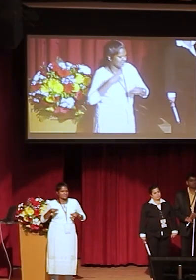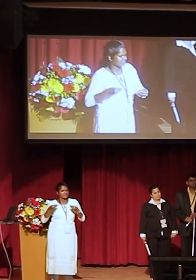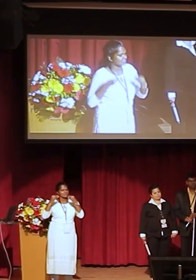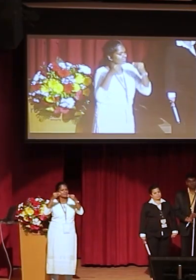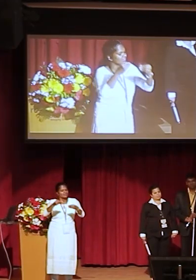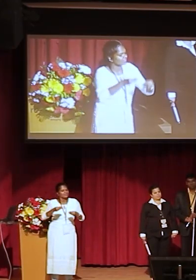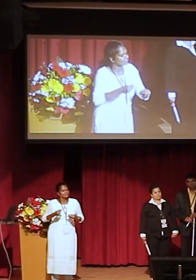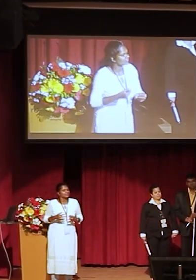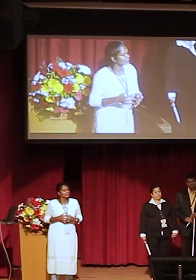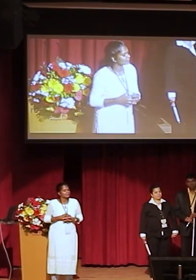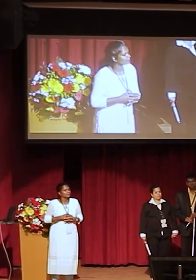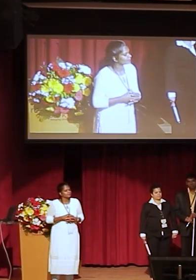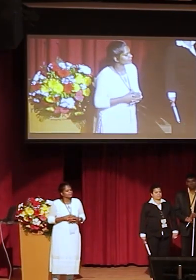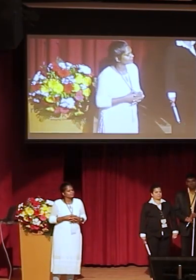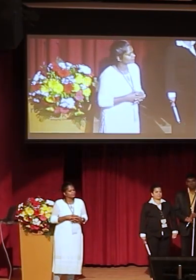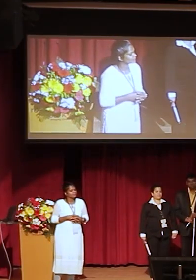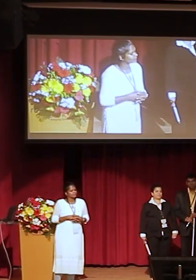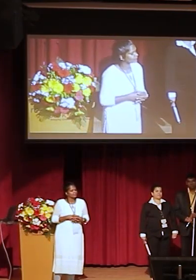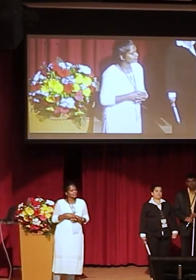Presentation.